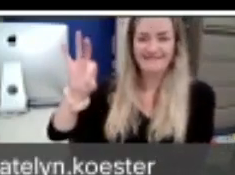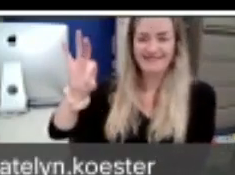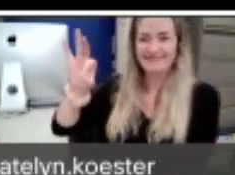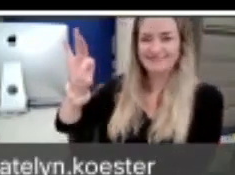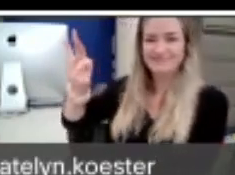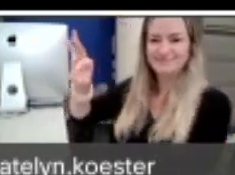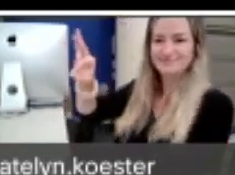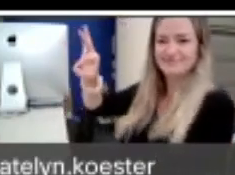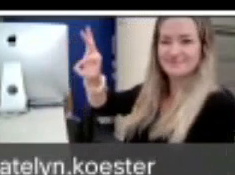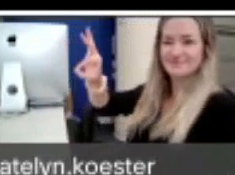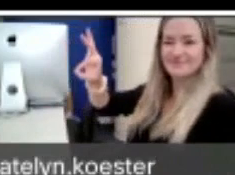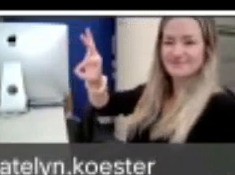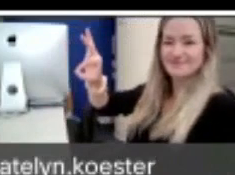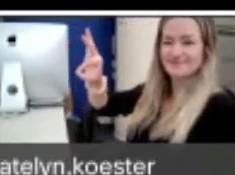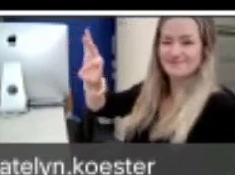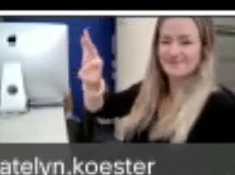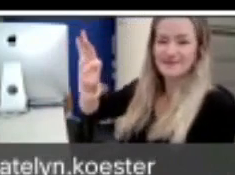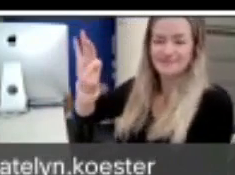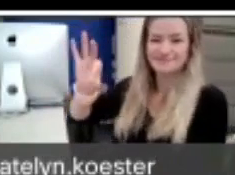F.